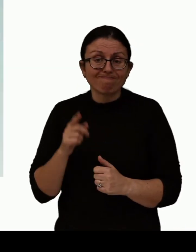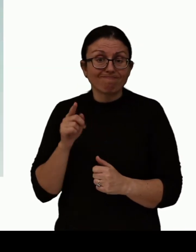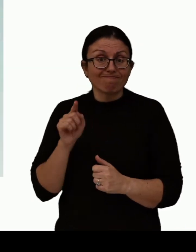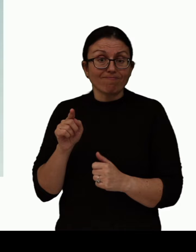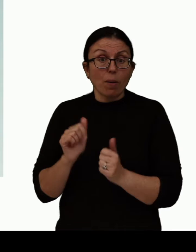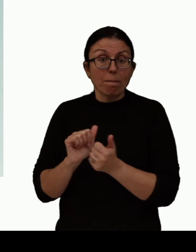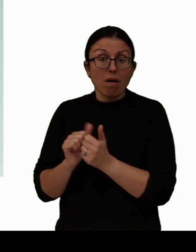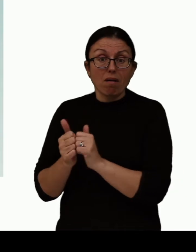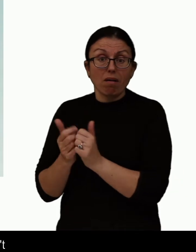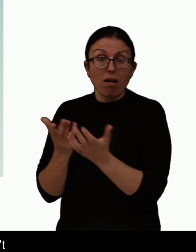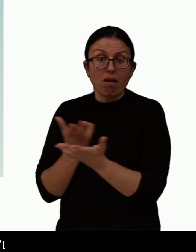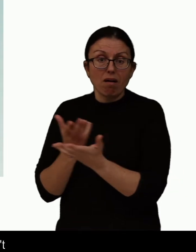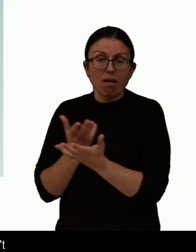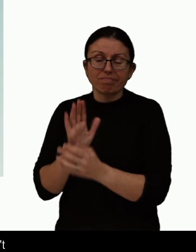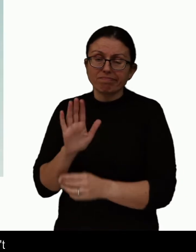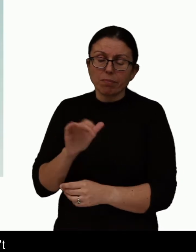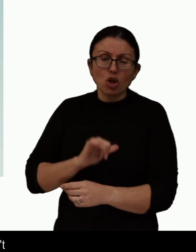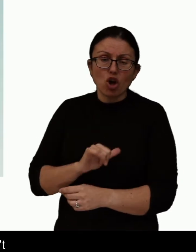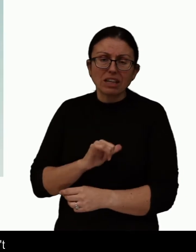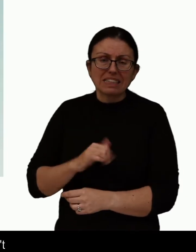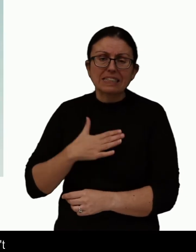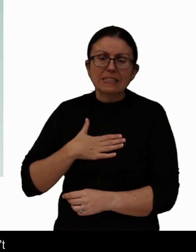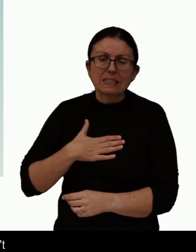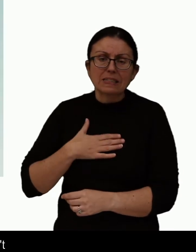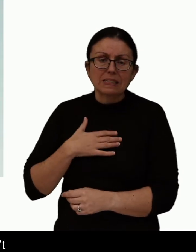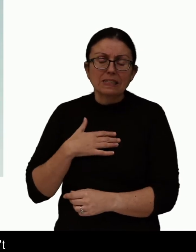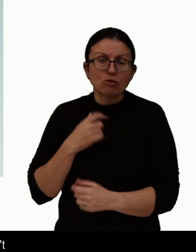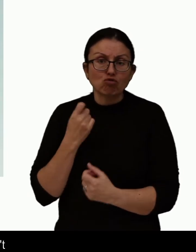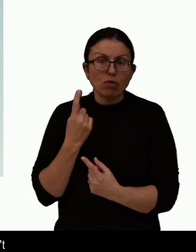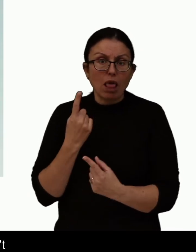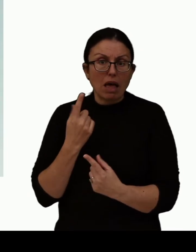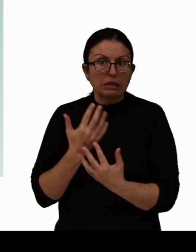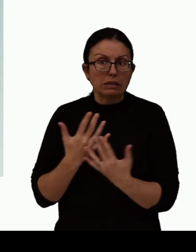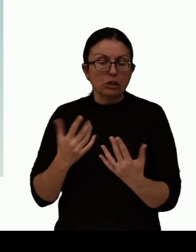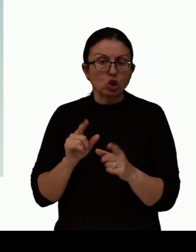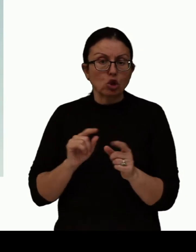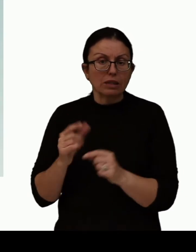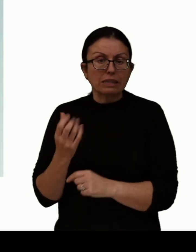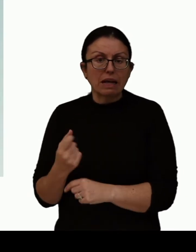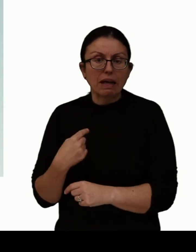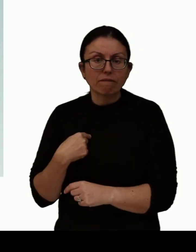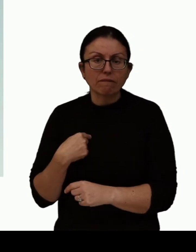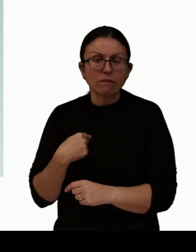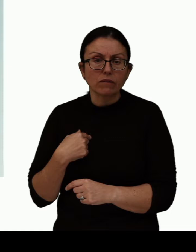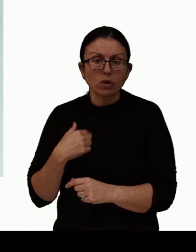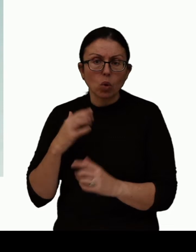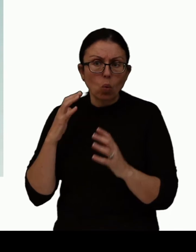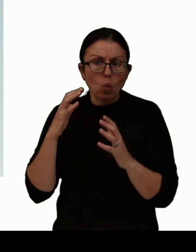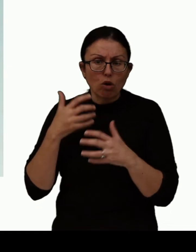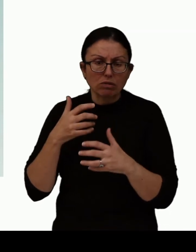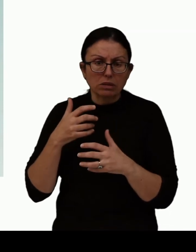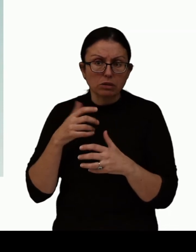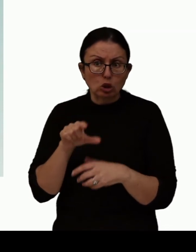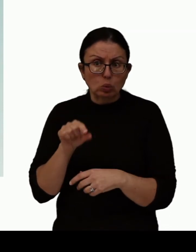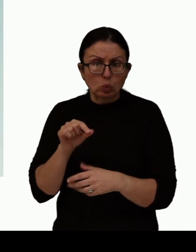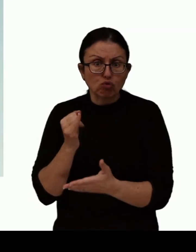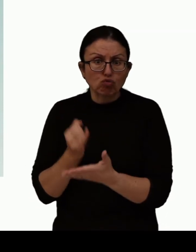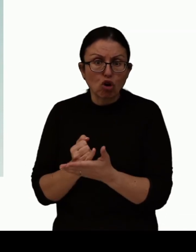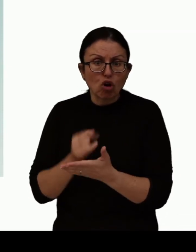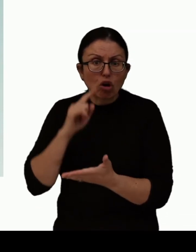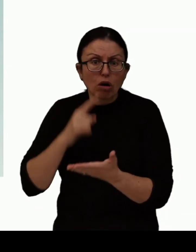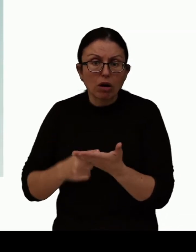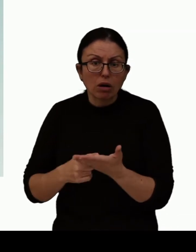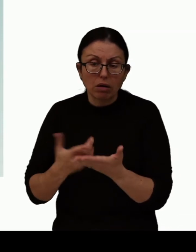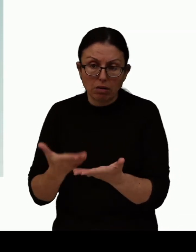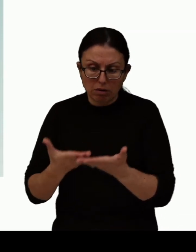How are you feeling? To be honest, I didn't realise I'd have a choice, and I'm worried about making the wrong decision. I've been given a